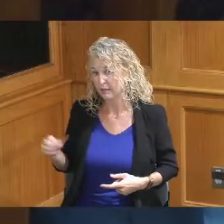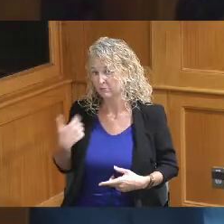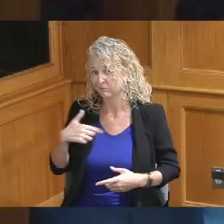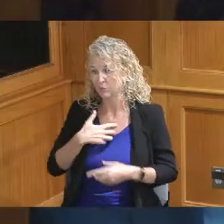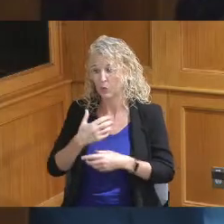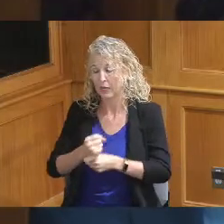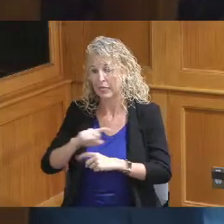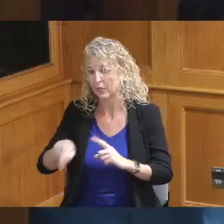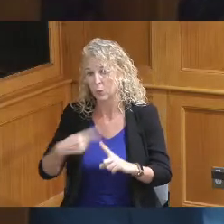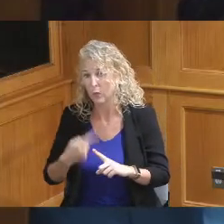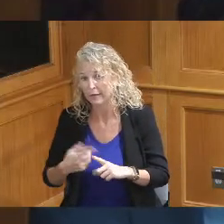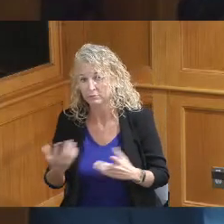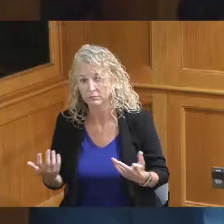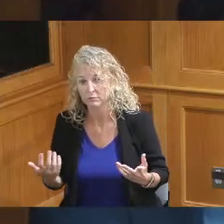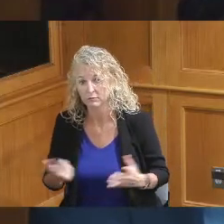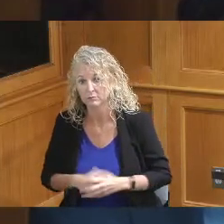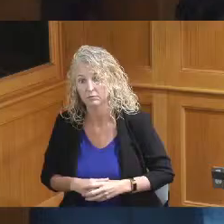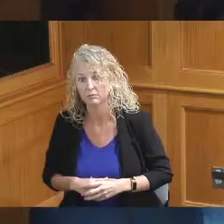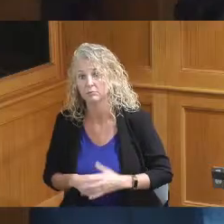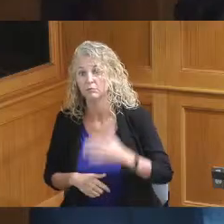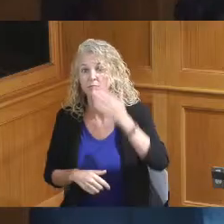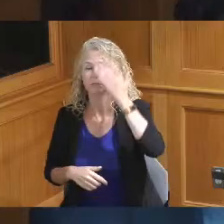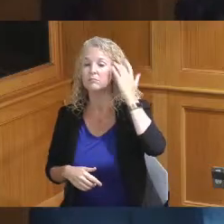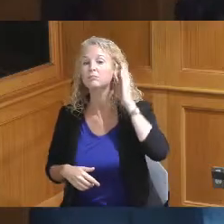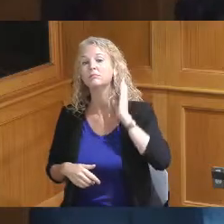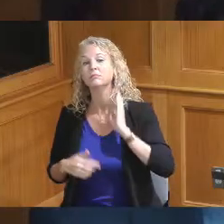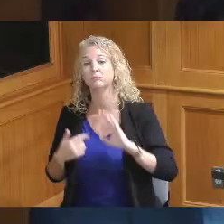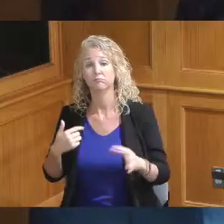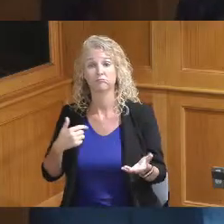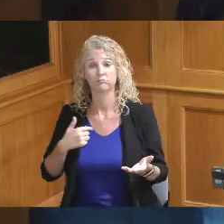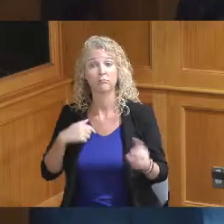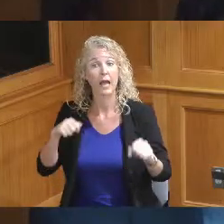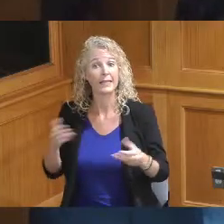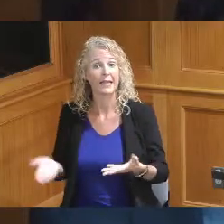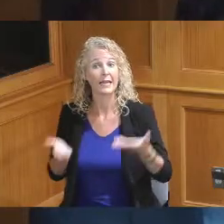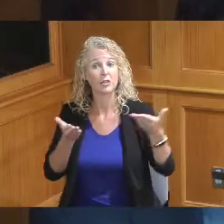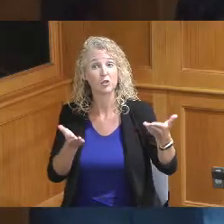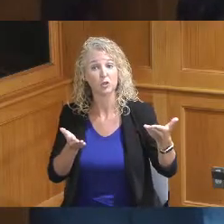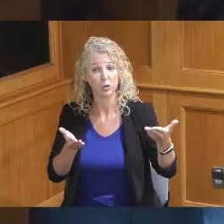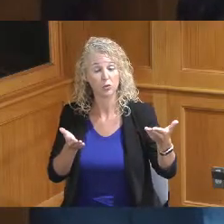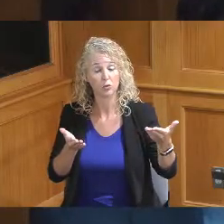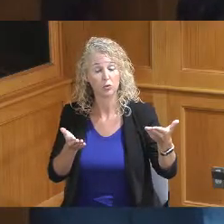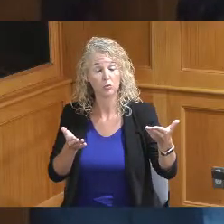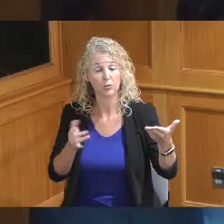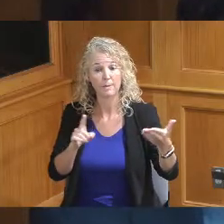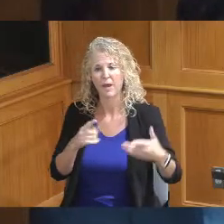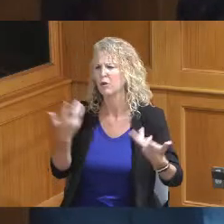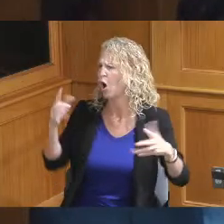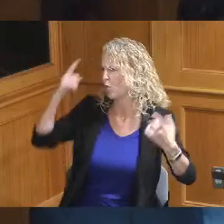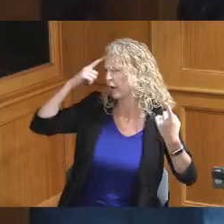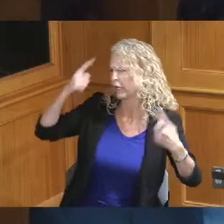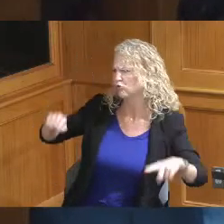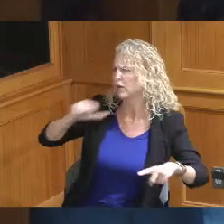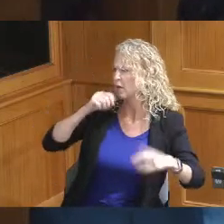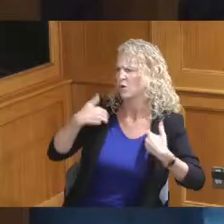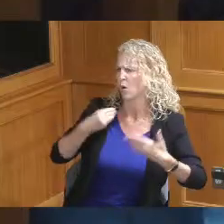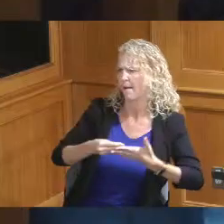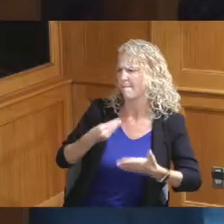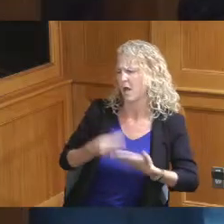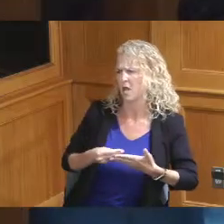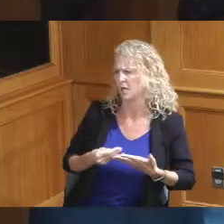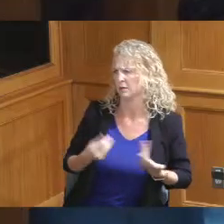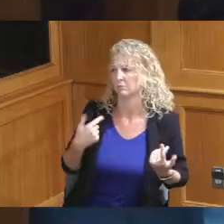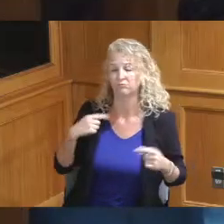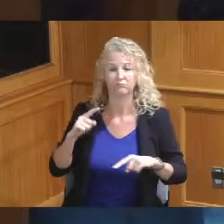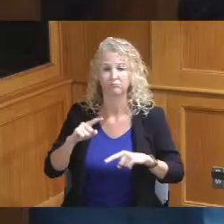Under this new proposal, I wouldn't be able to I can introduce it, but they'll say, hey, we already agreed we ain't got the money. I wouldn't